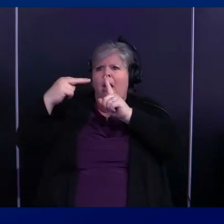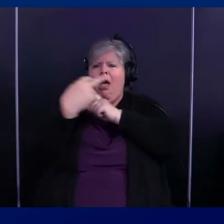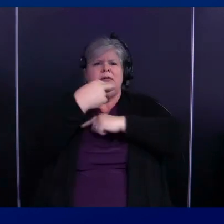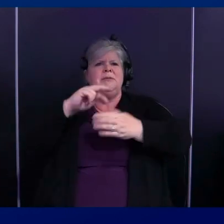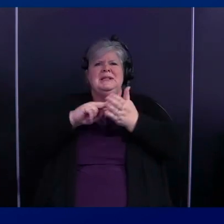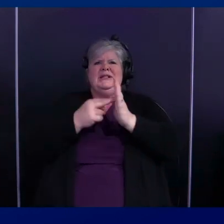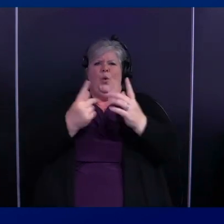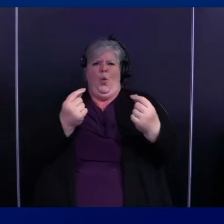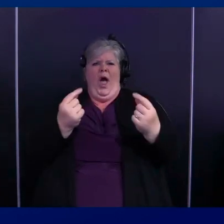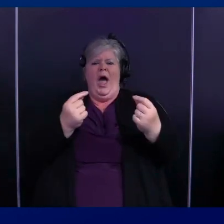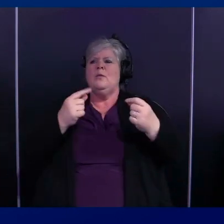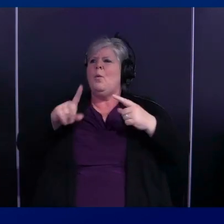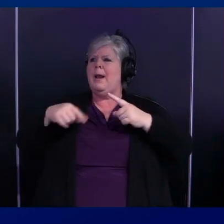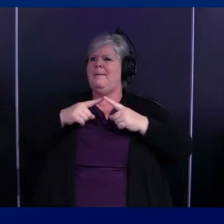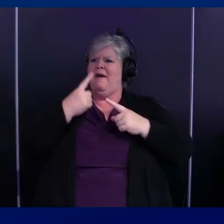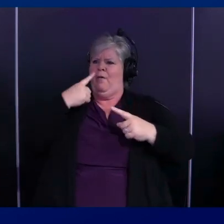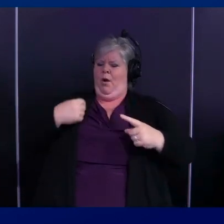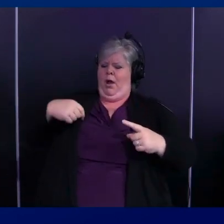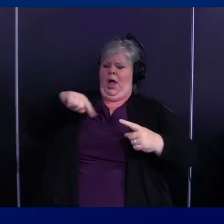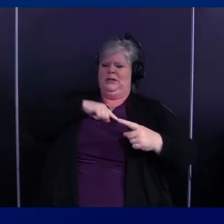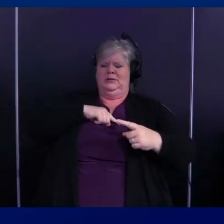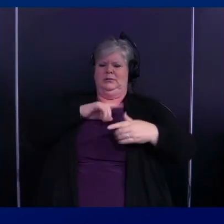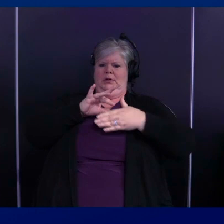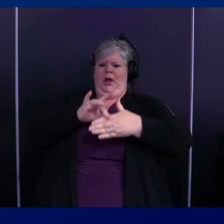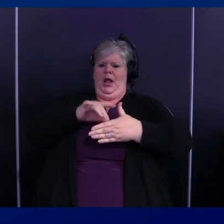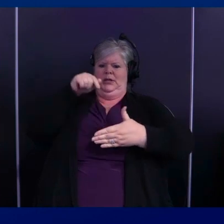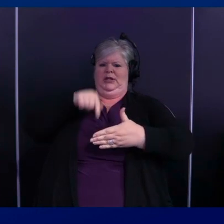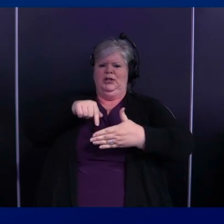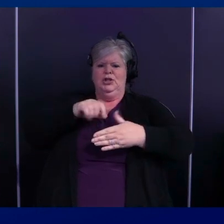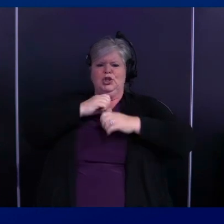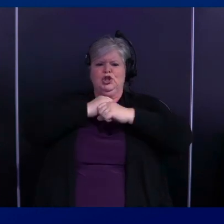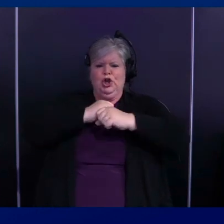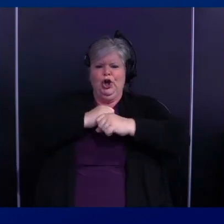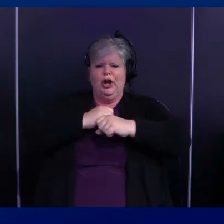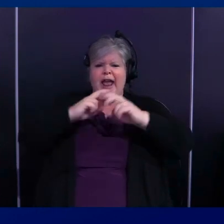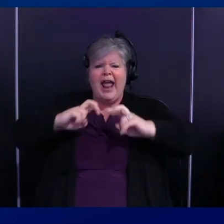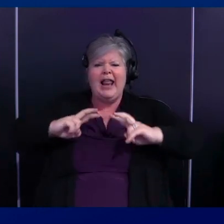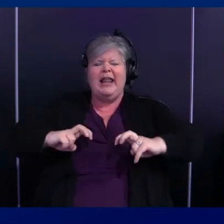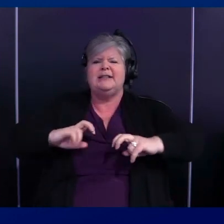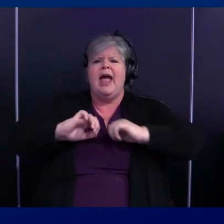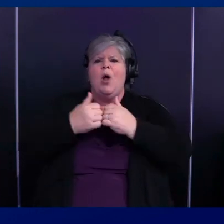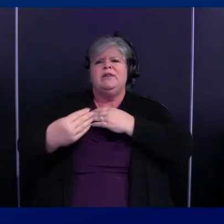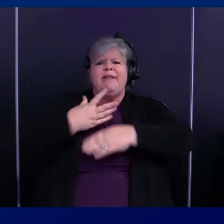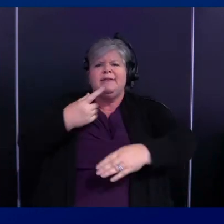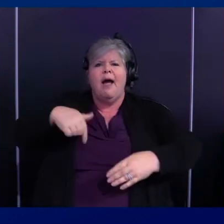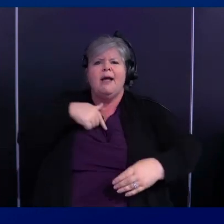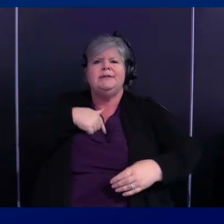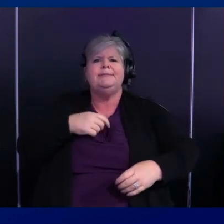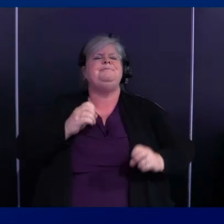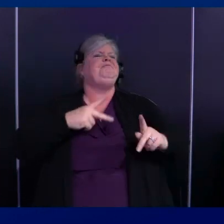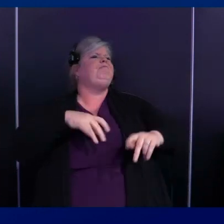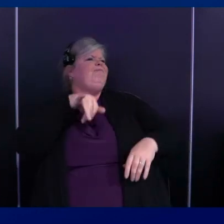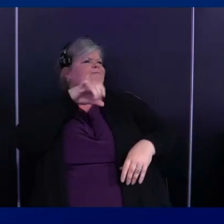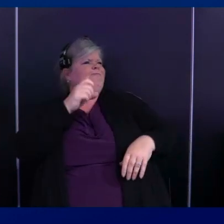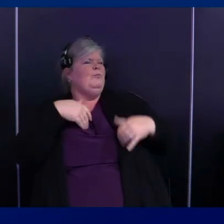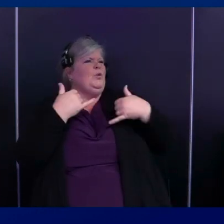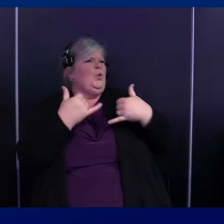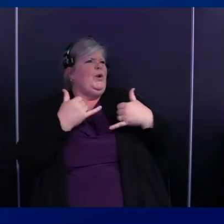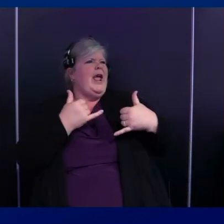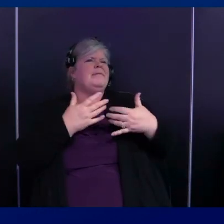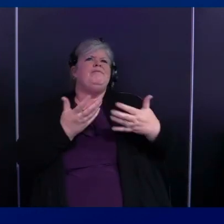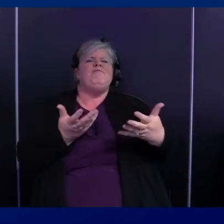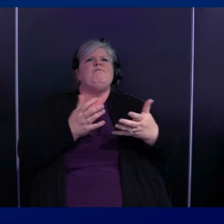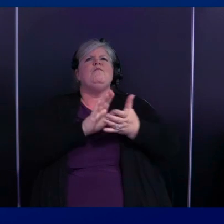security analytics in this context? Yeah. So today we're really talking about taking the